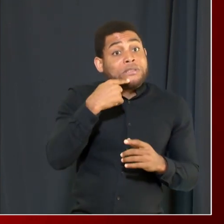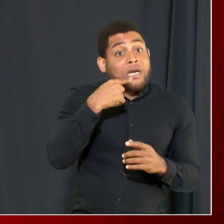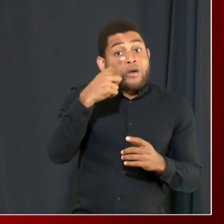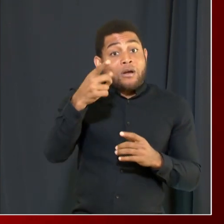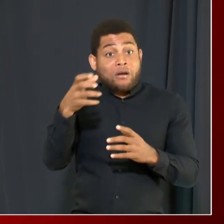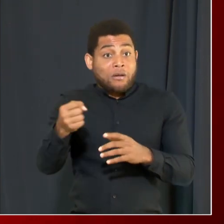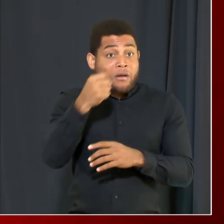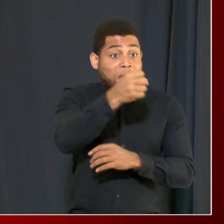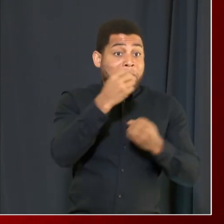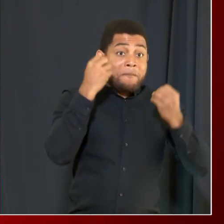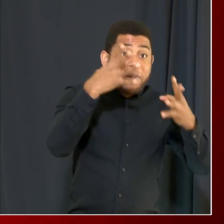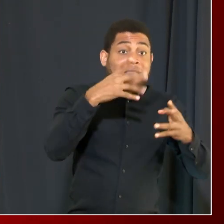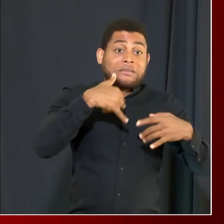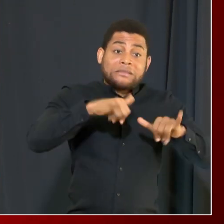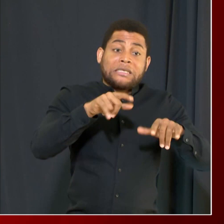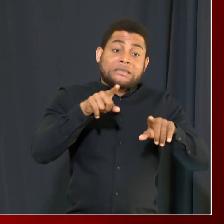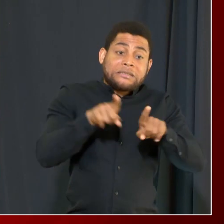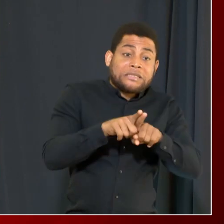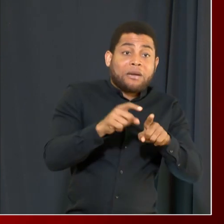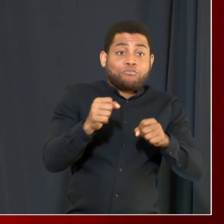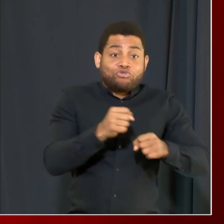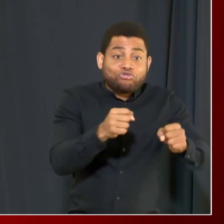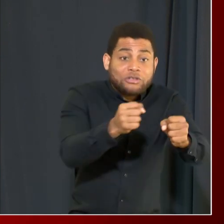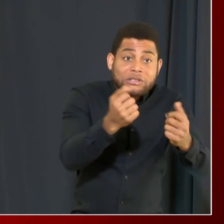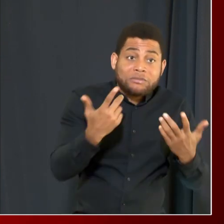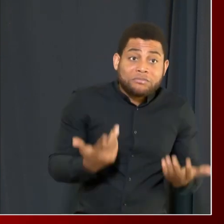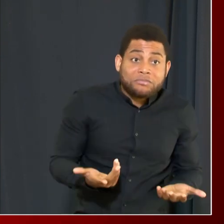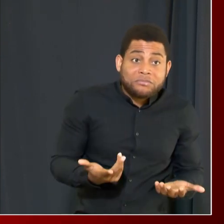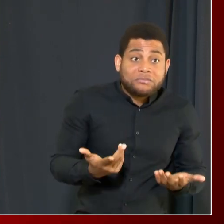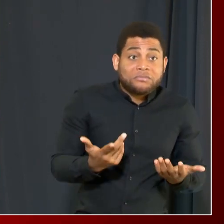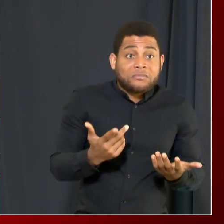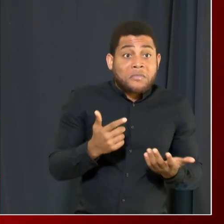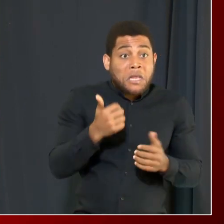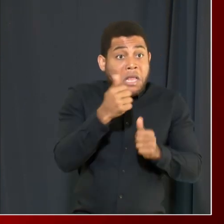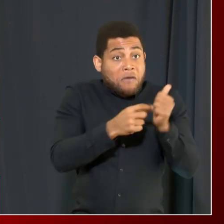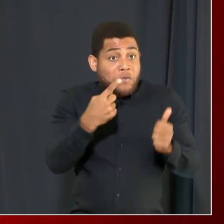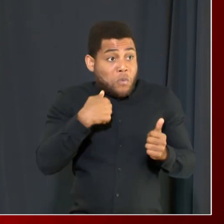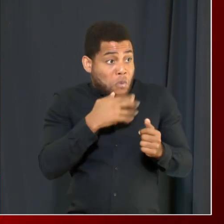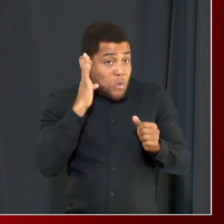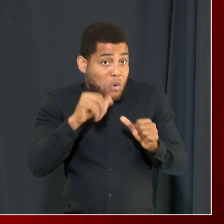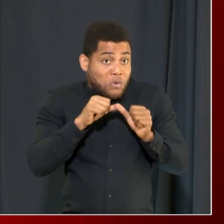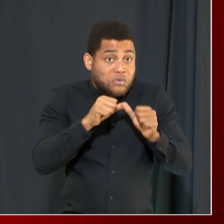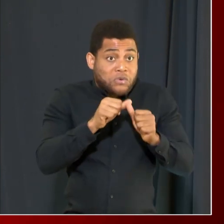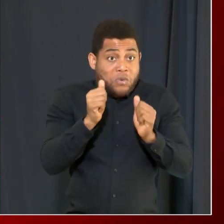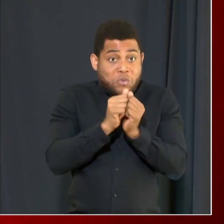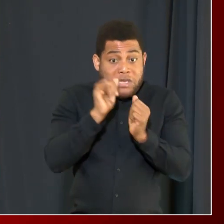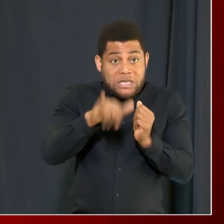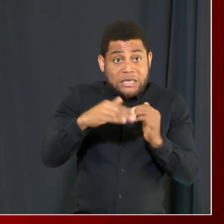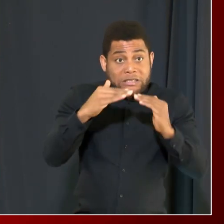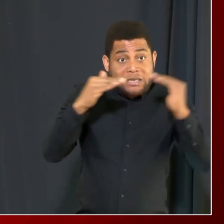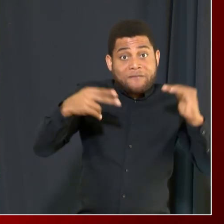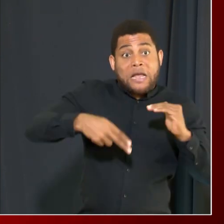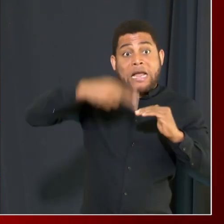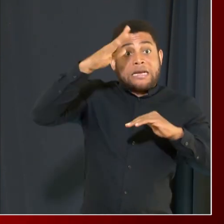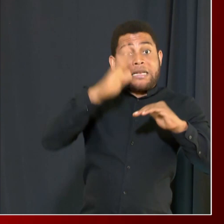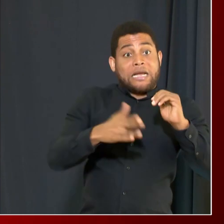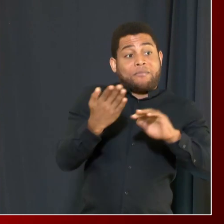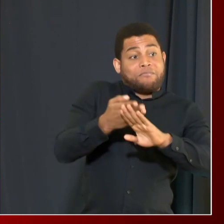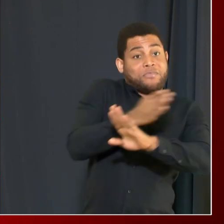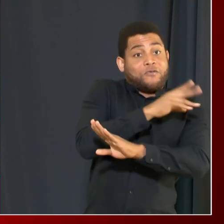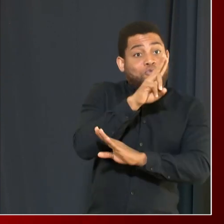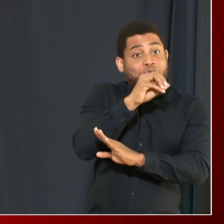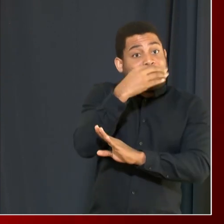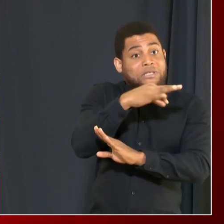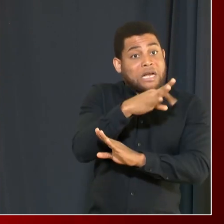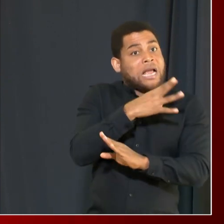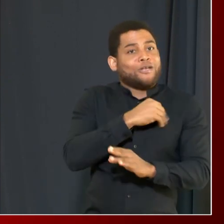same strategies because I think everybody would maintain that the levels are higher than 2019 and not where we want to be. And so